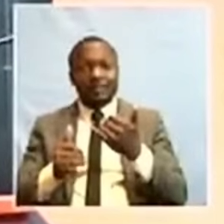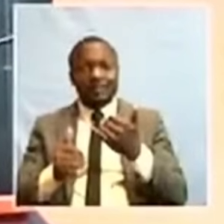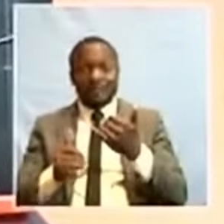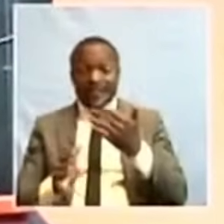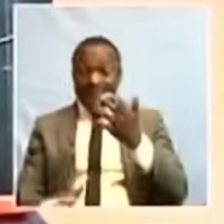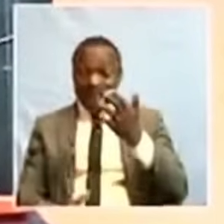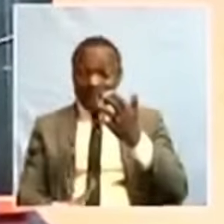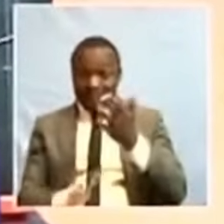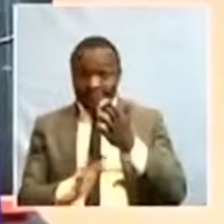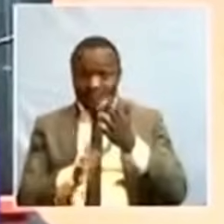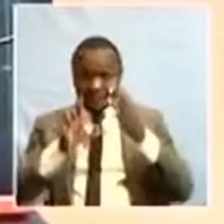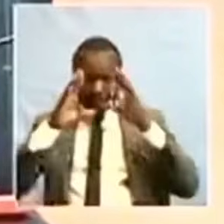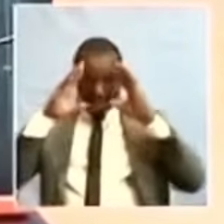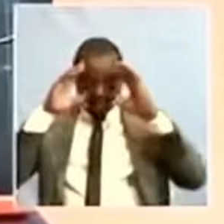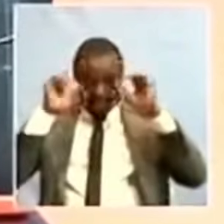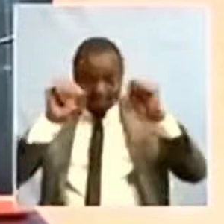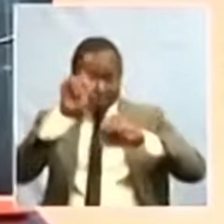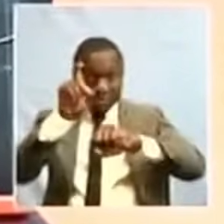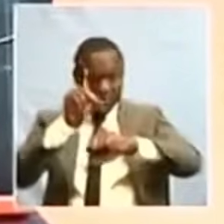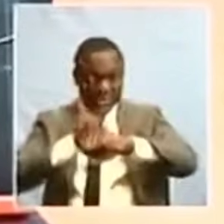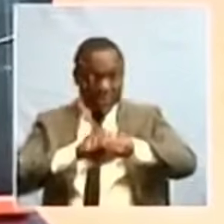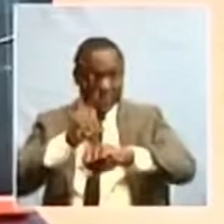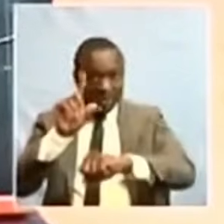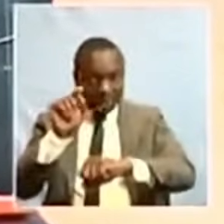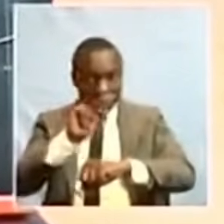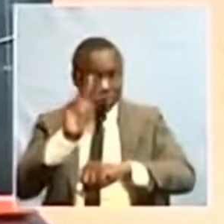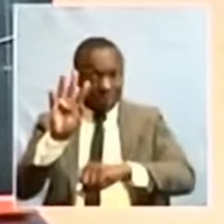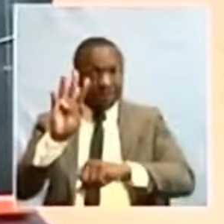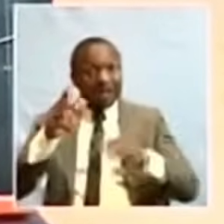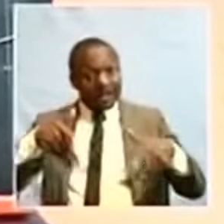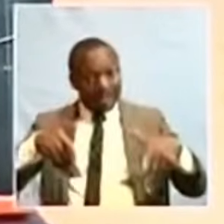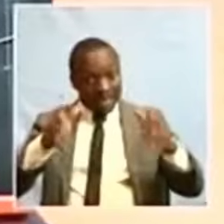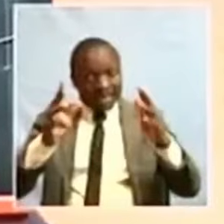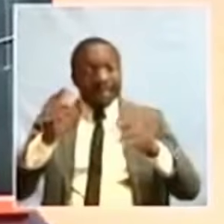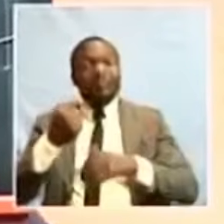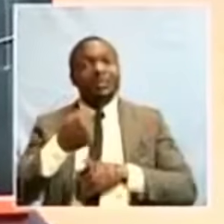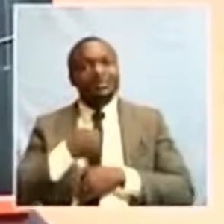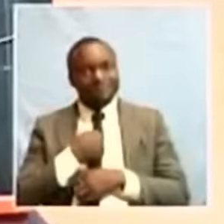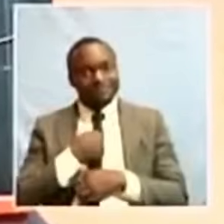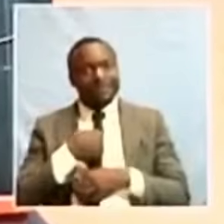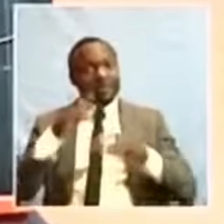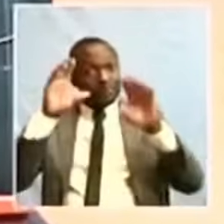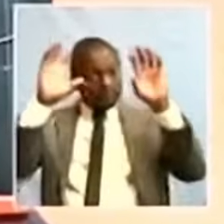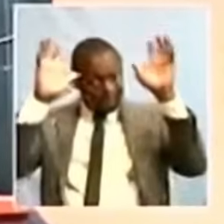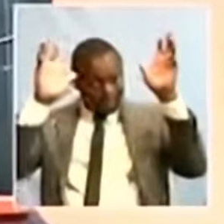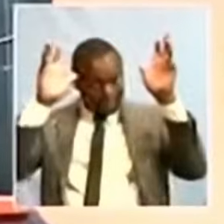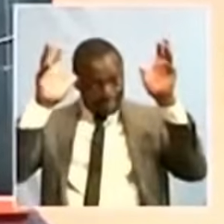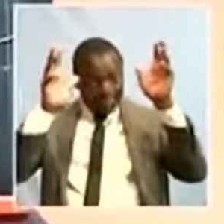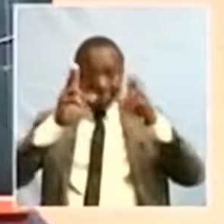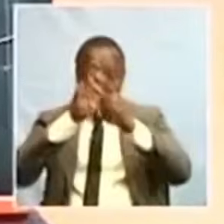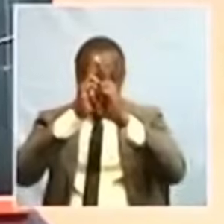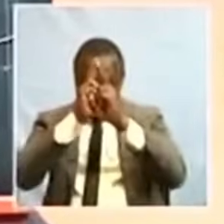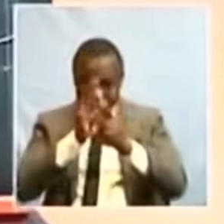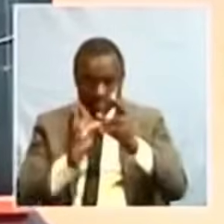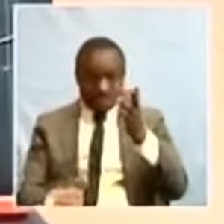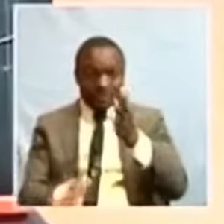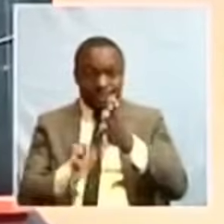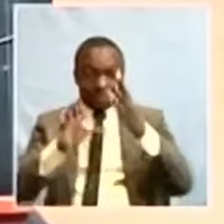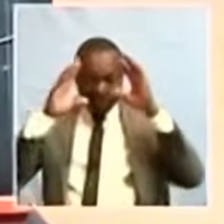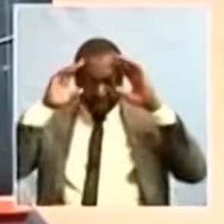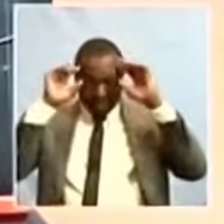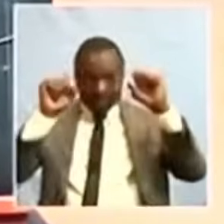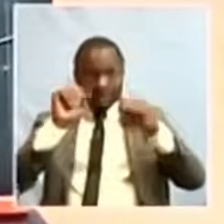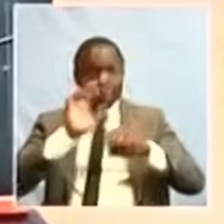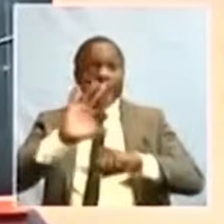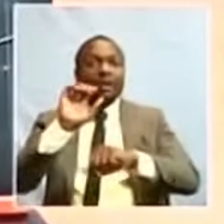time for 2024, Madam Speaker, allow me to congratulate Honor the Vice President on her